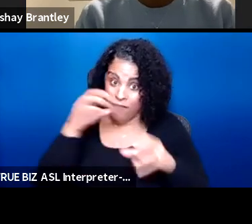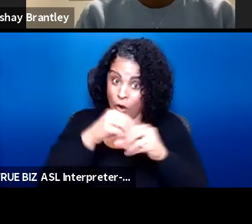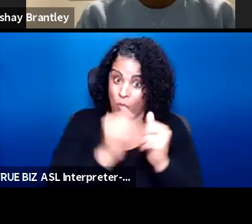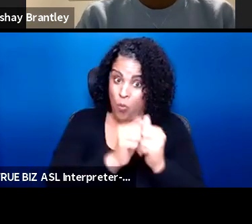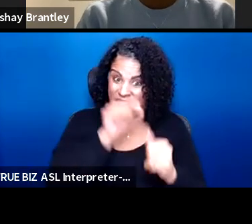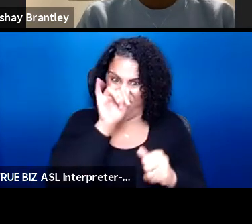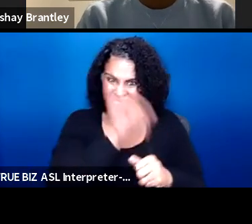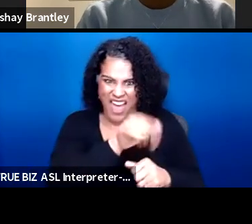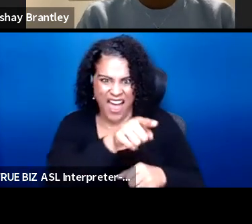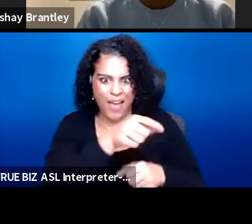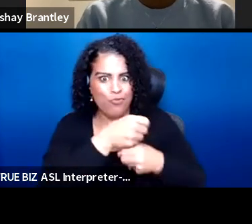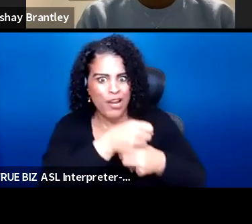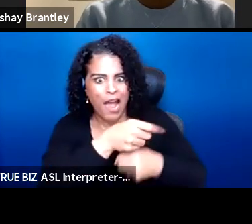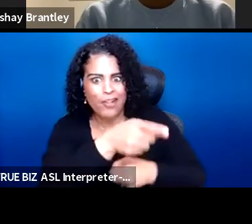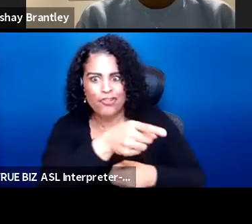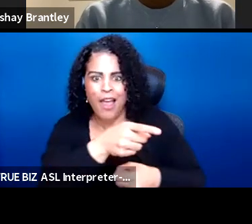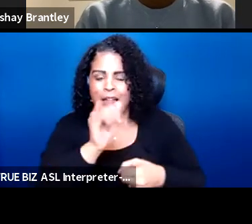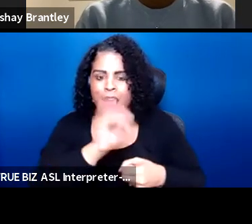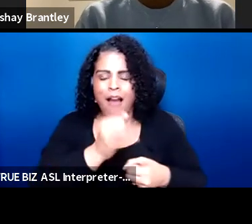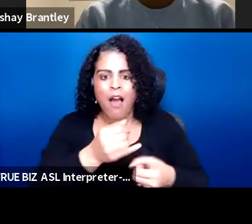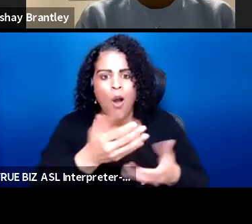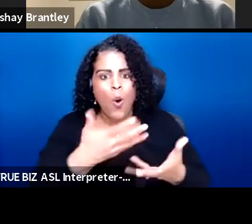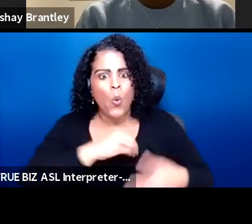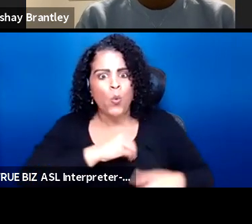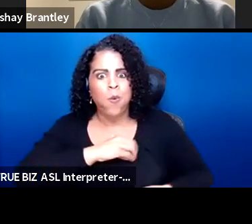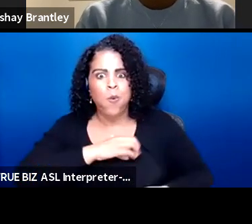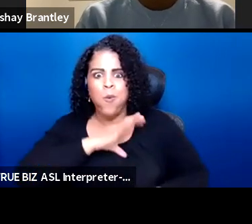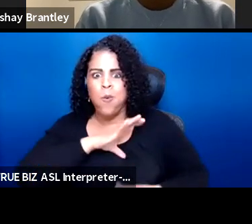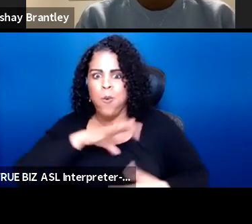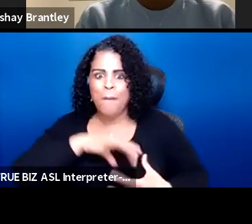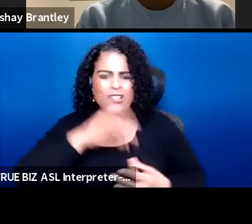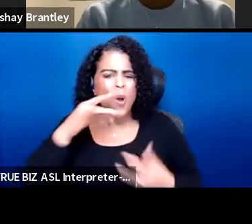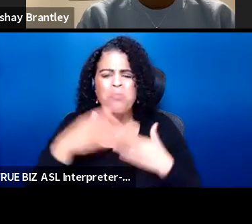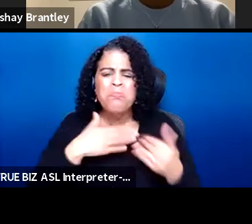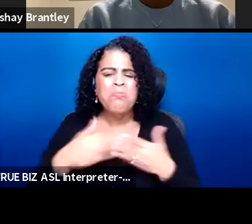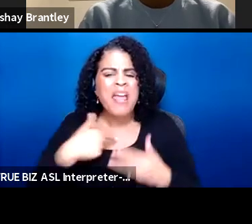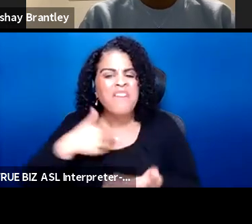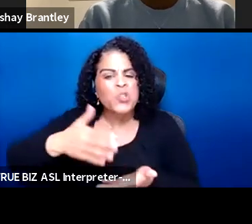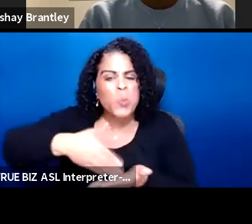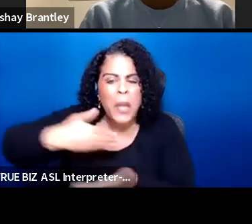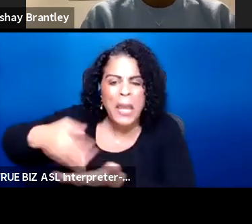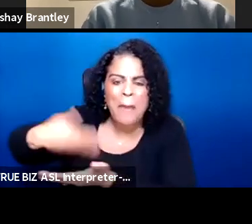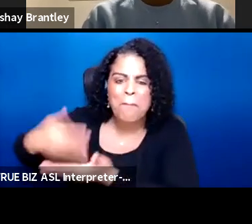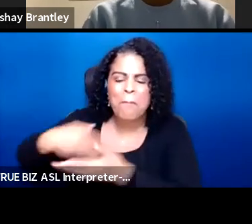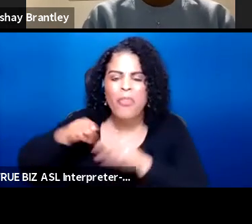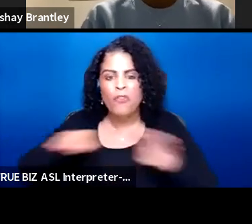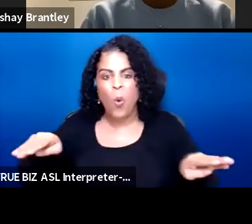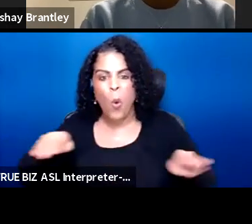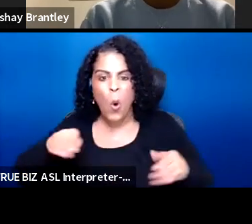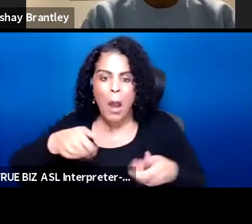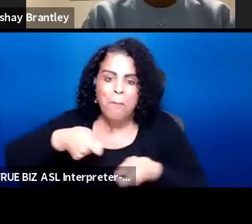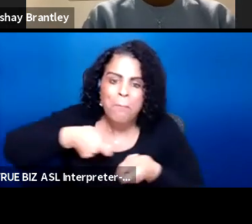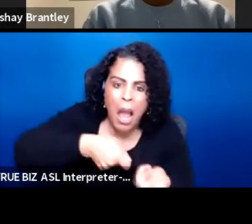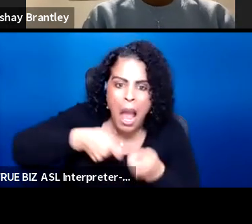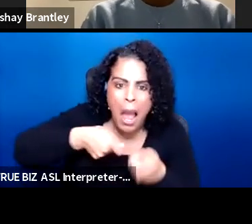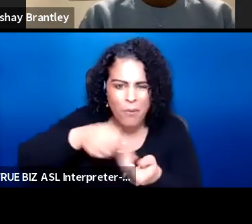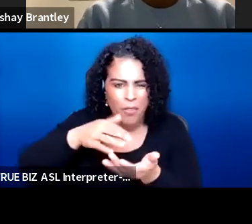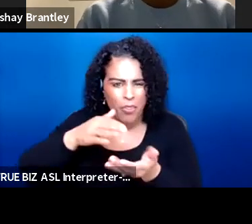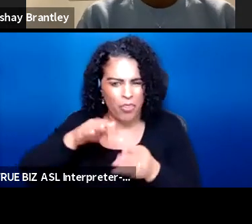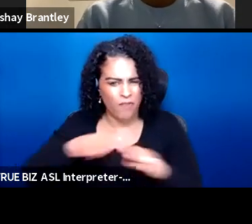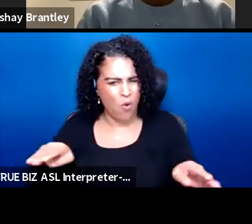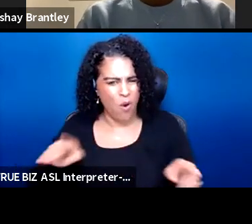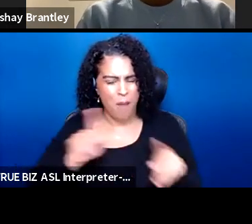that feeds my soul, I don't care if I am only sweeping the floor and mopping it, you know, like, I don't mind that. But I